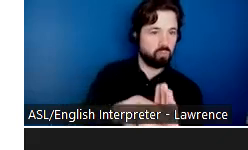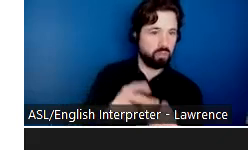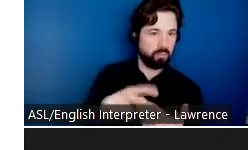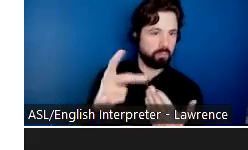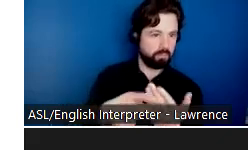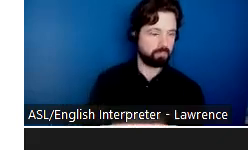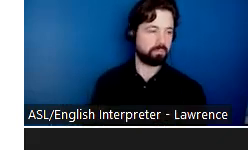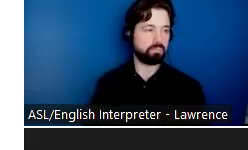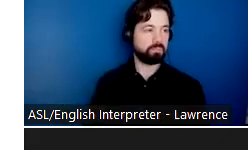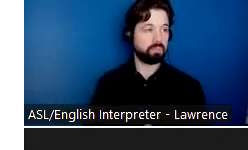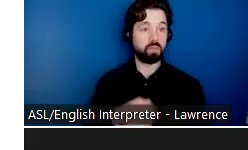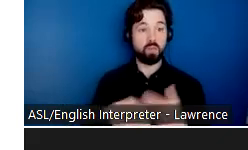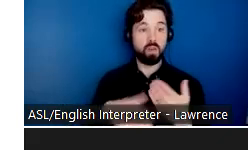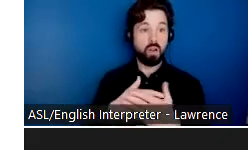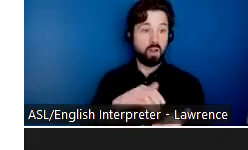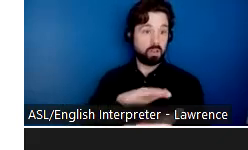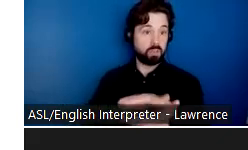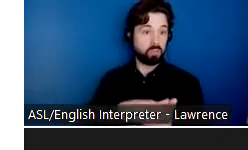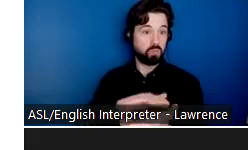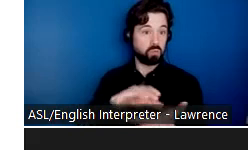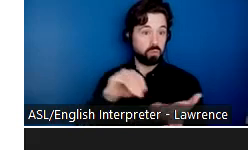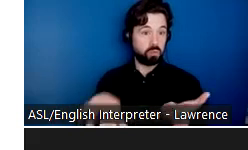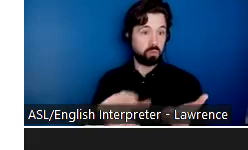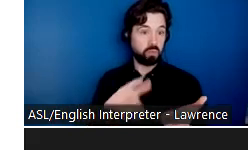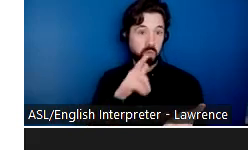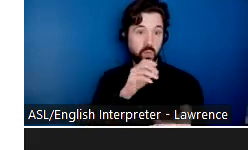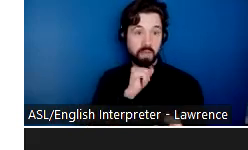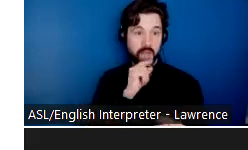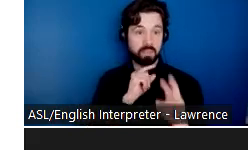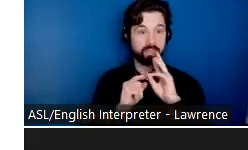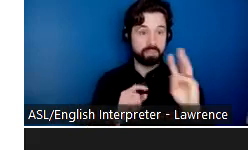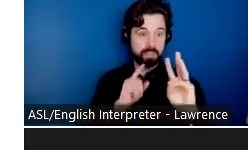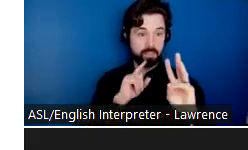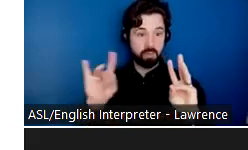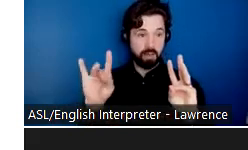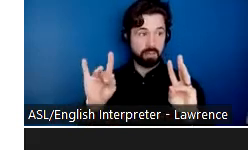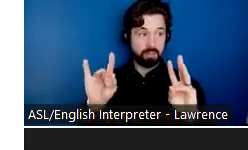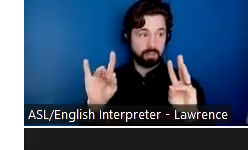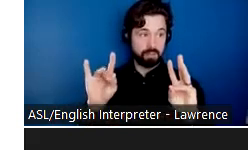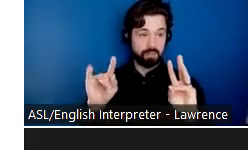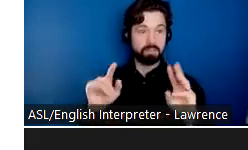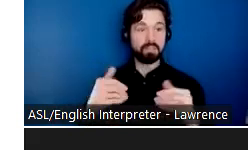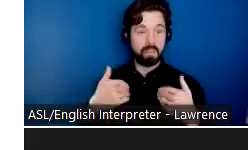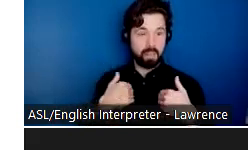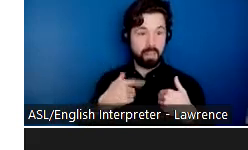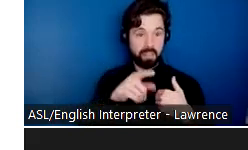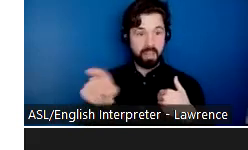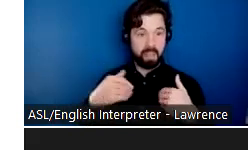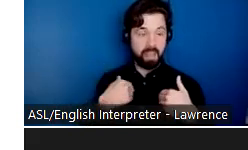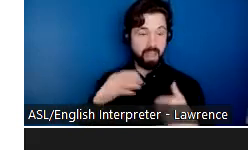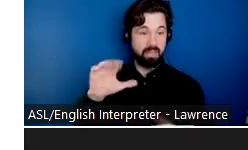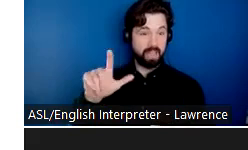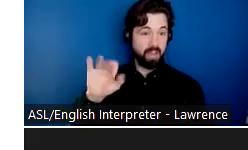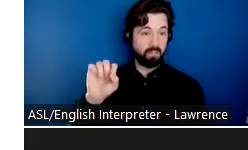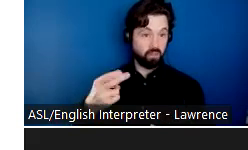school age, which is 6 to 18 years old, and received CalFresh, CalWORKS, or Medi-Cal